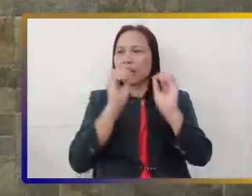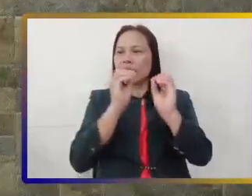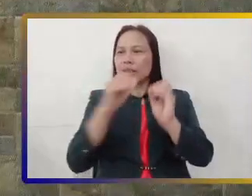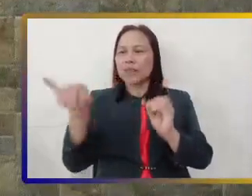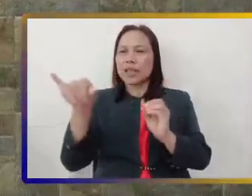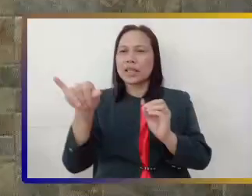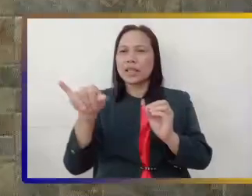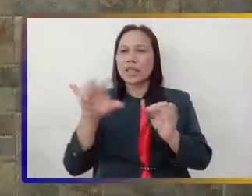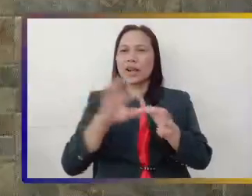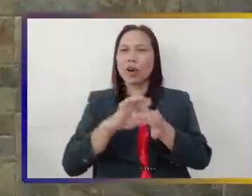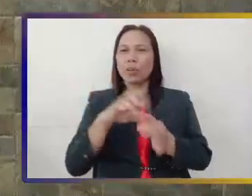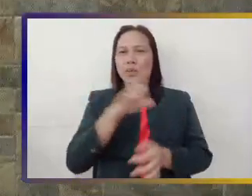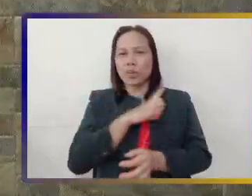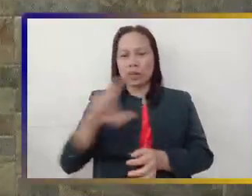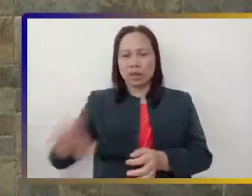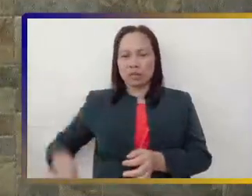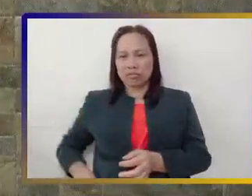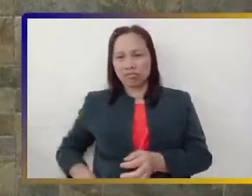the